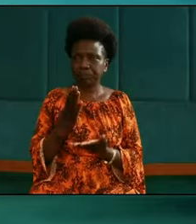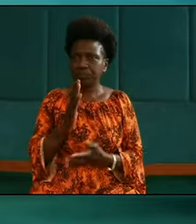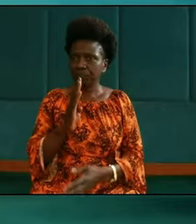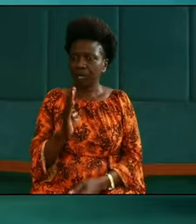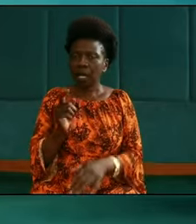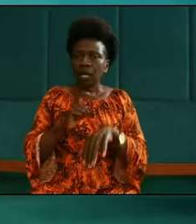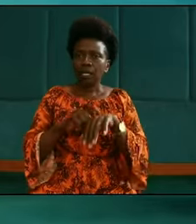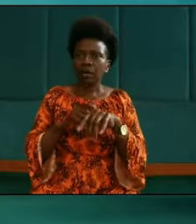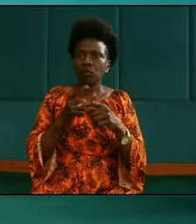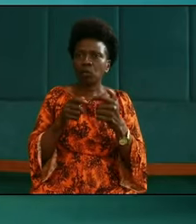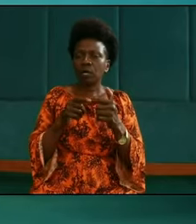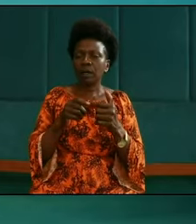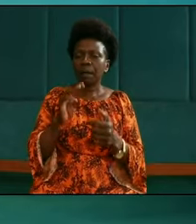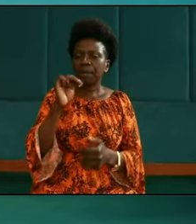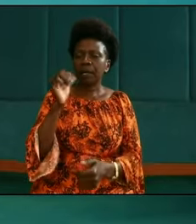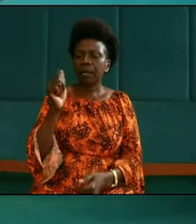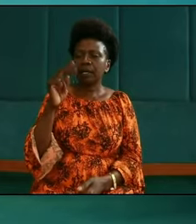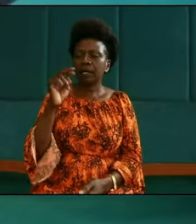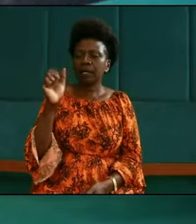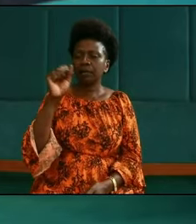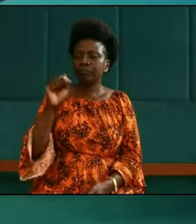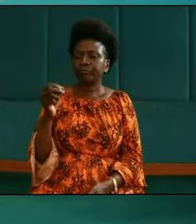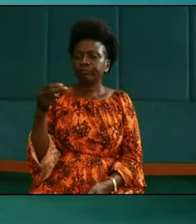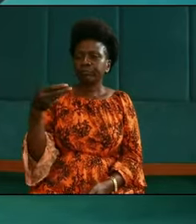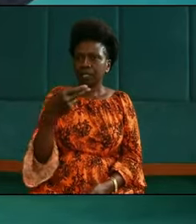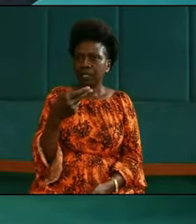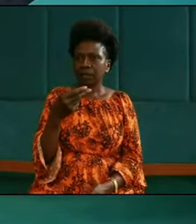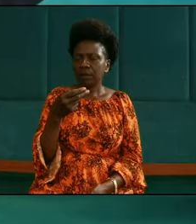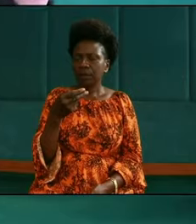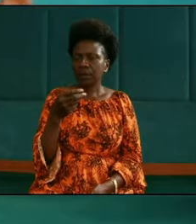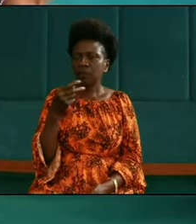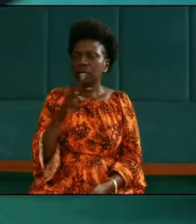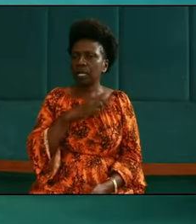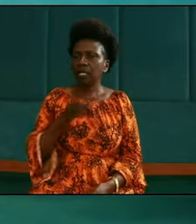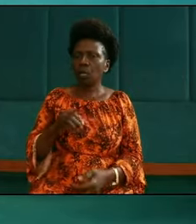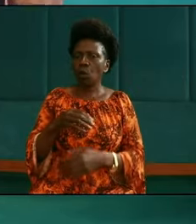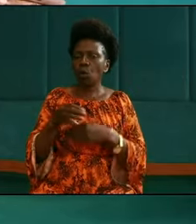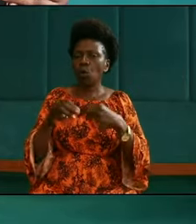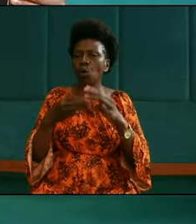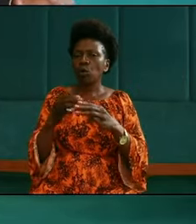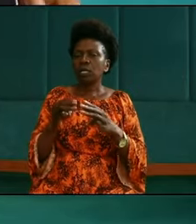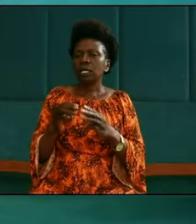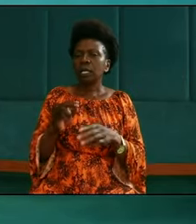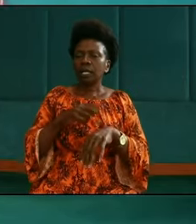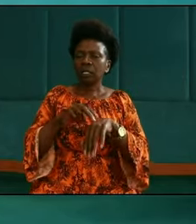at the time when Manasseh had led the whole nation and his